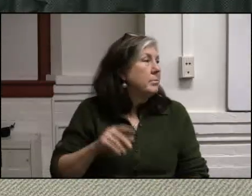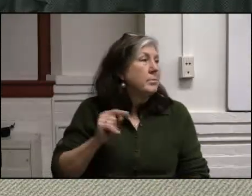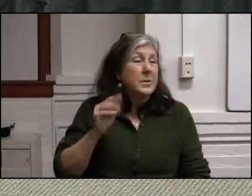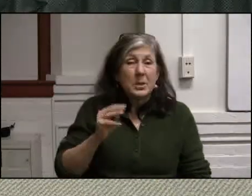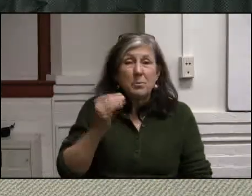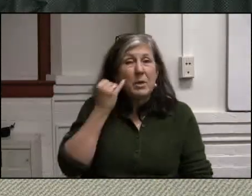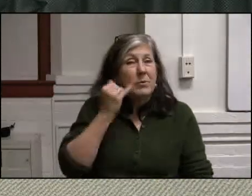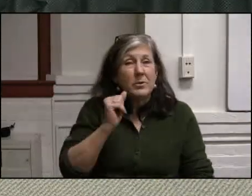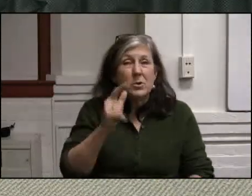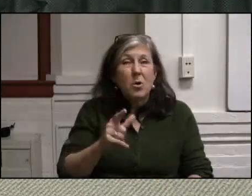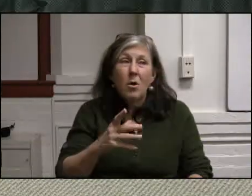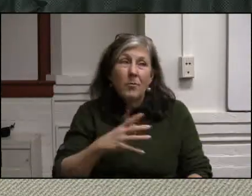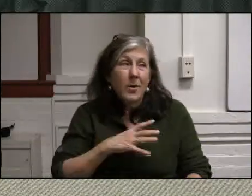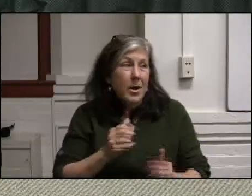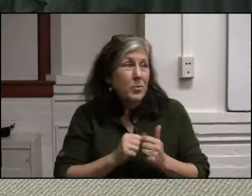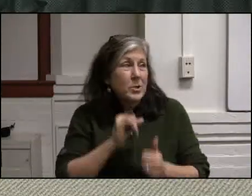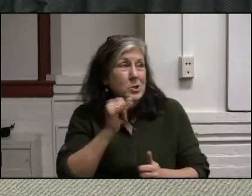I'm